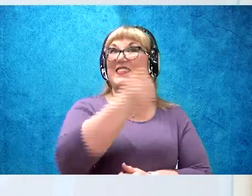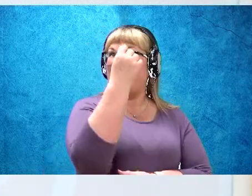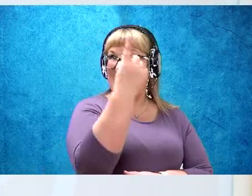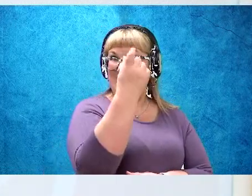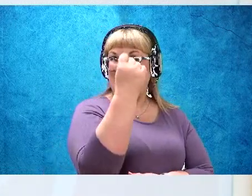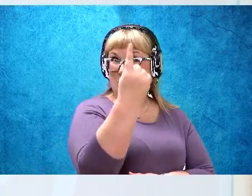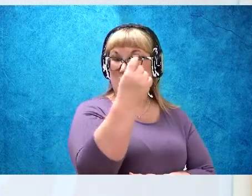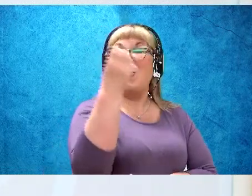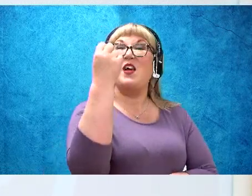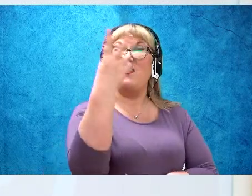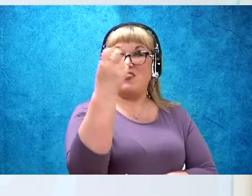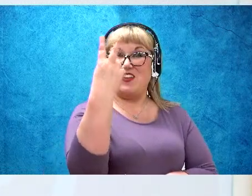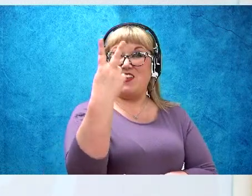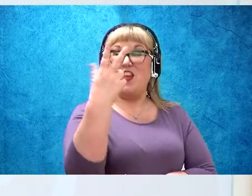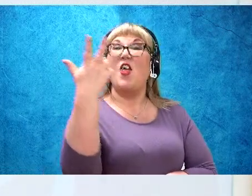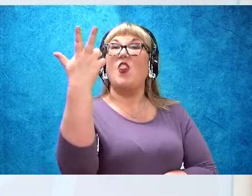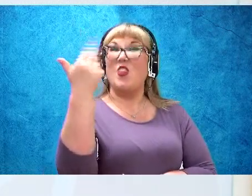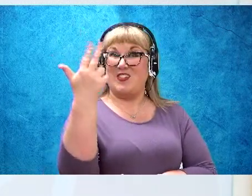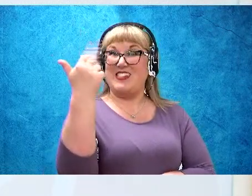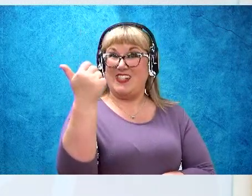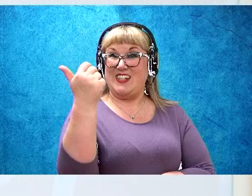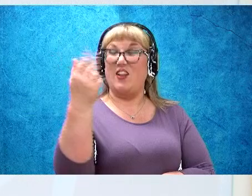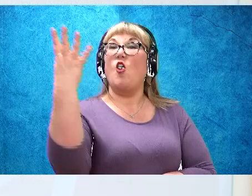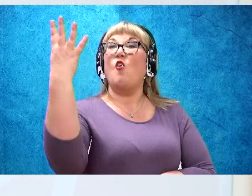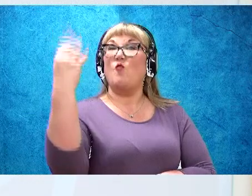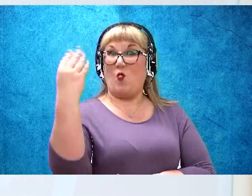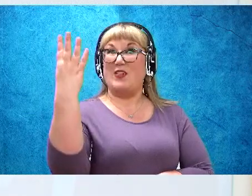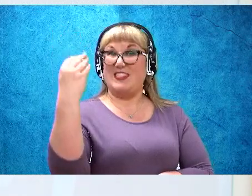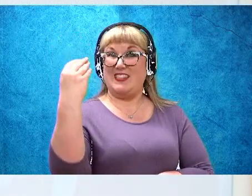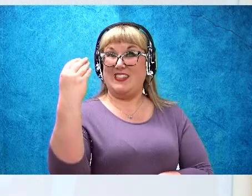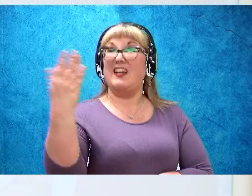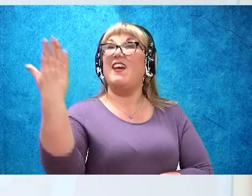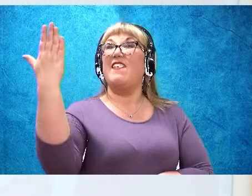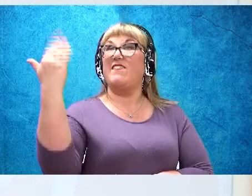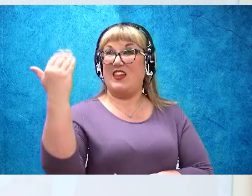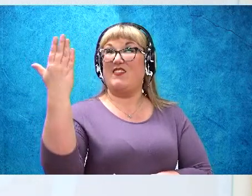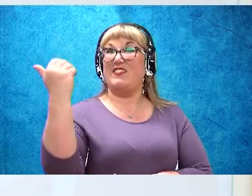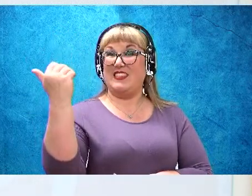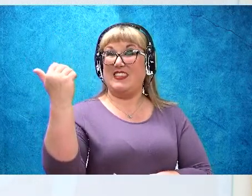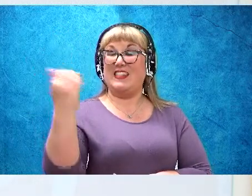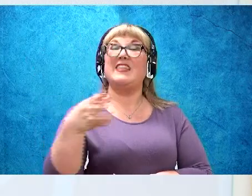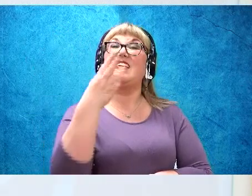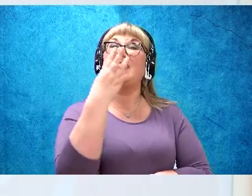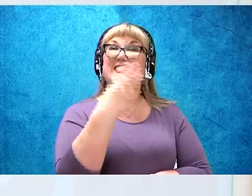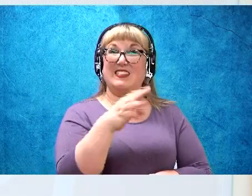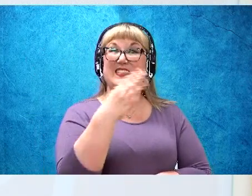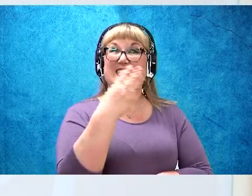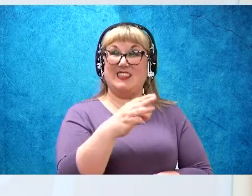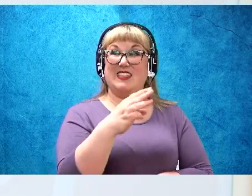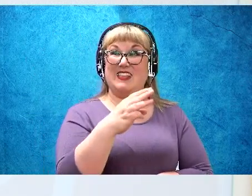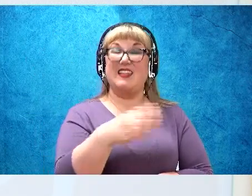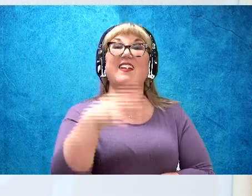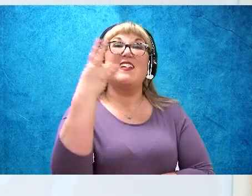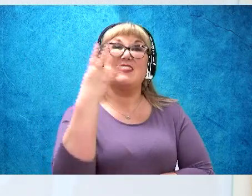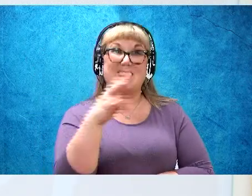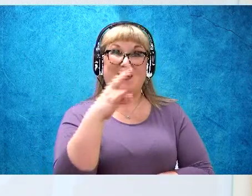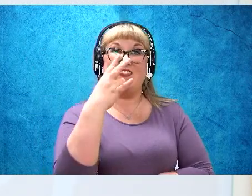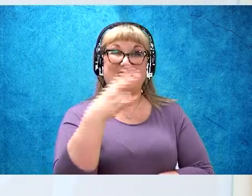11, 12, 13, 14, 15,